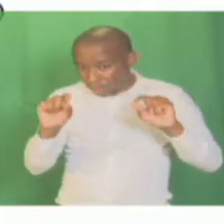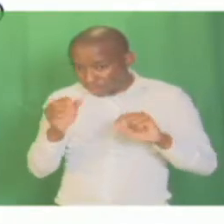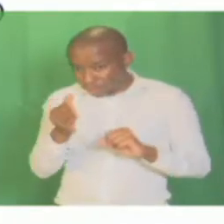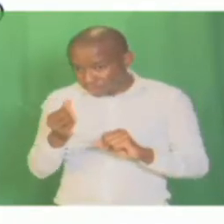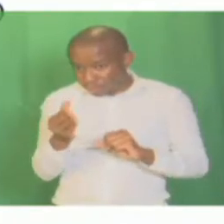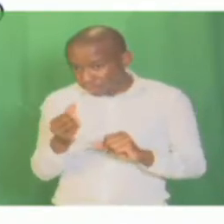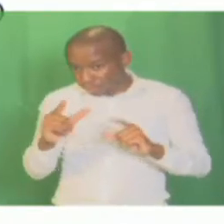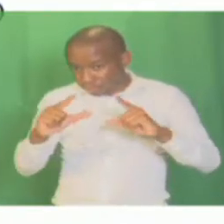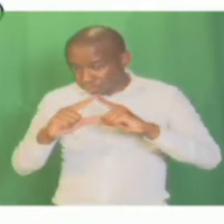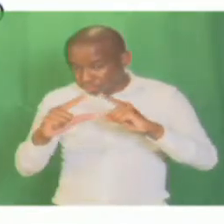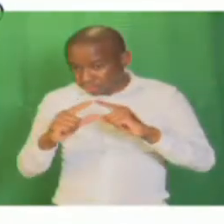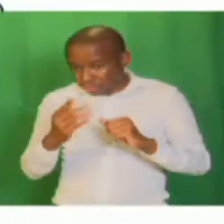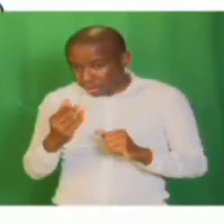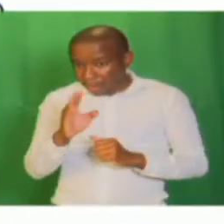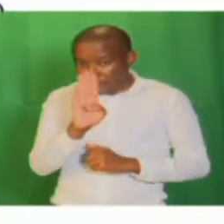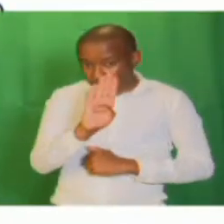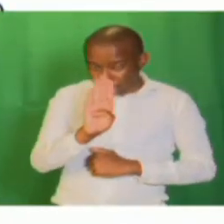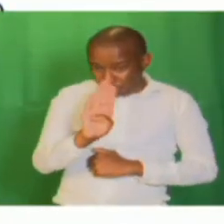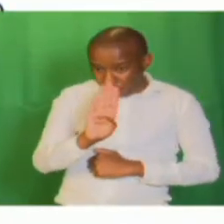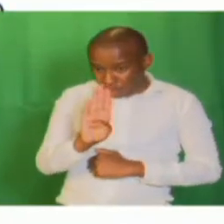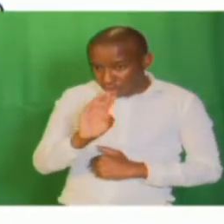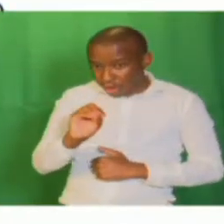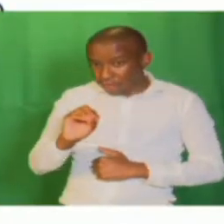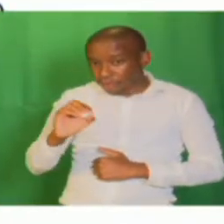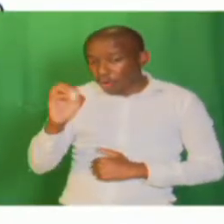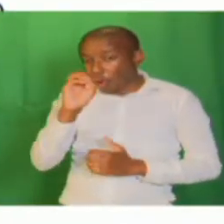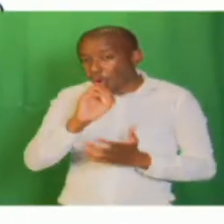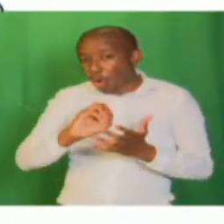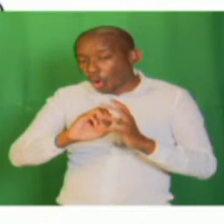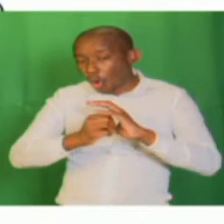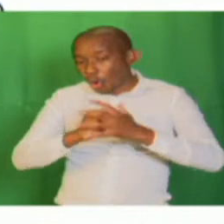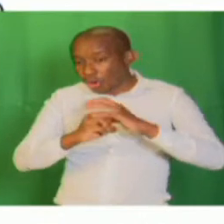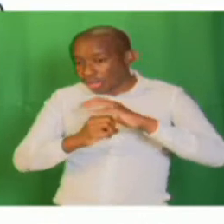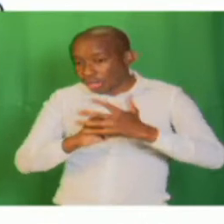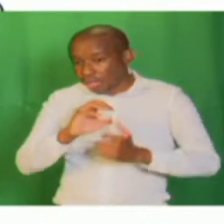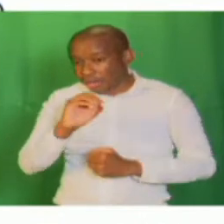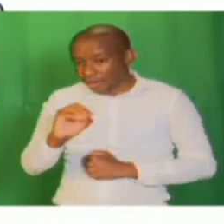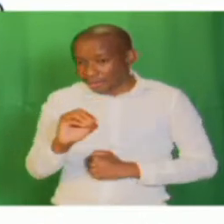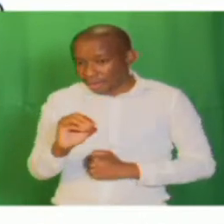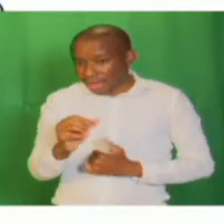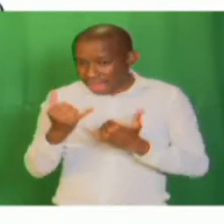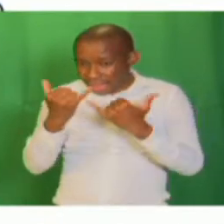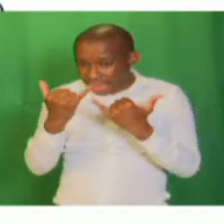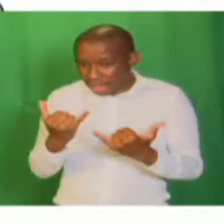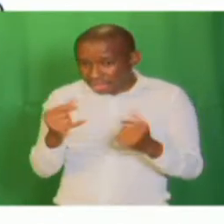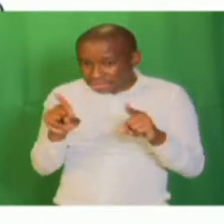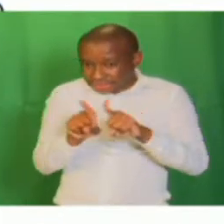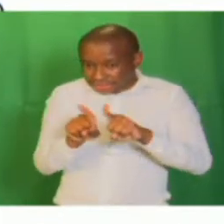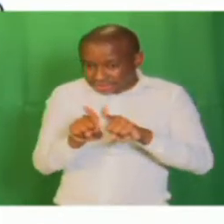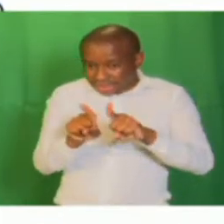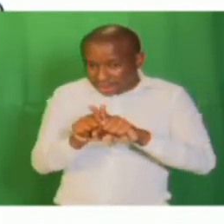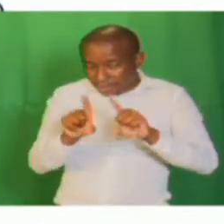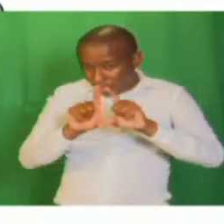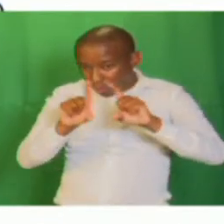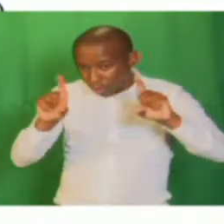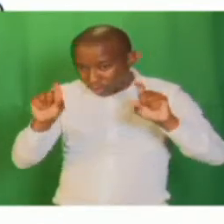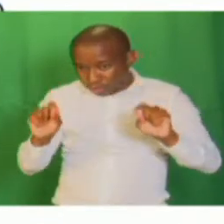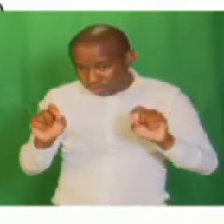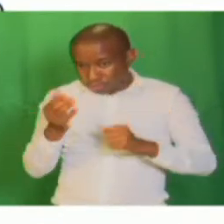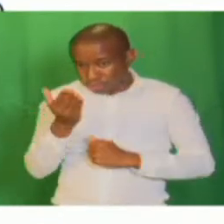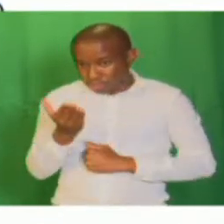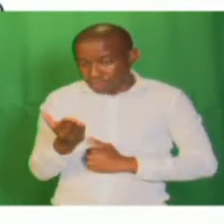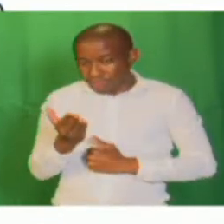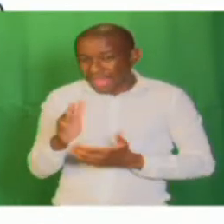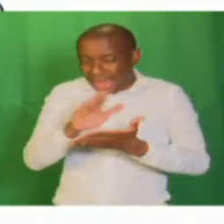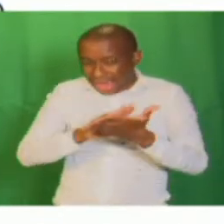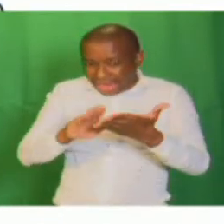The first triangle is blue and the other one is orange. But this is going to be one area. We are going to